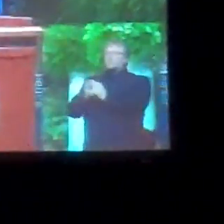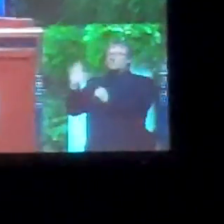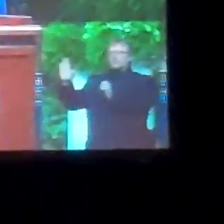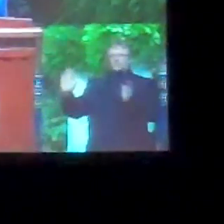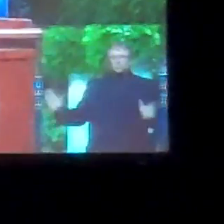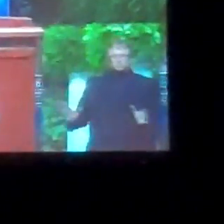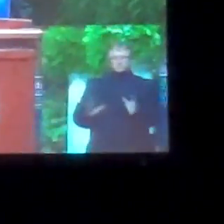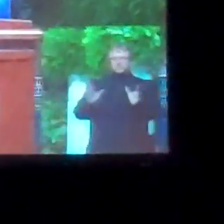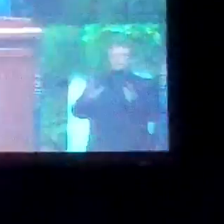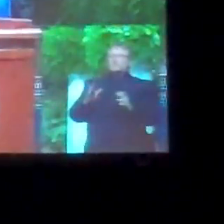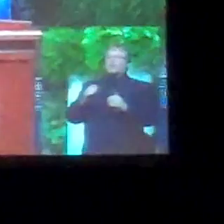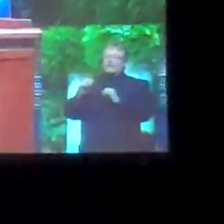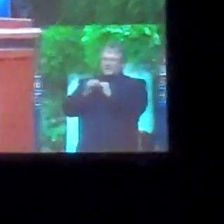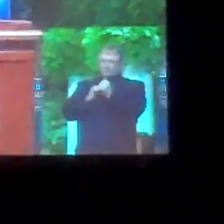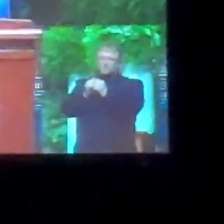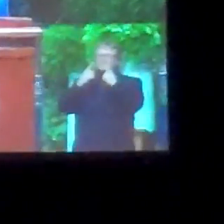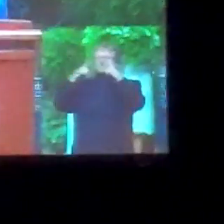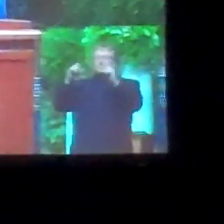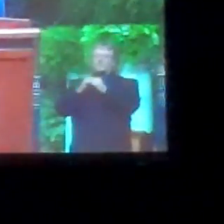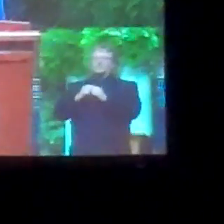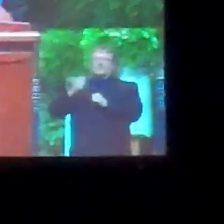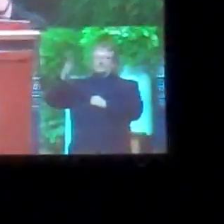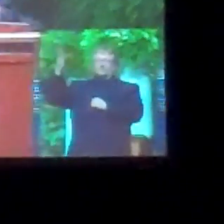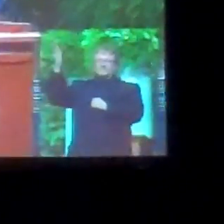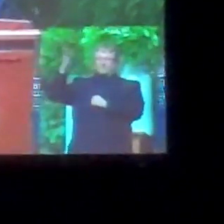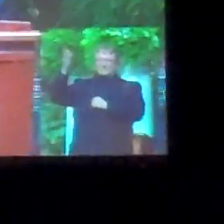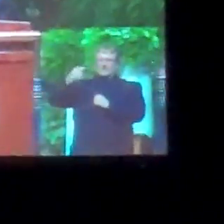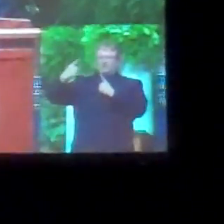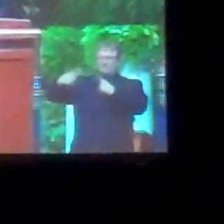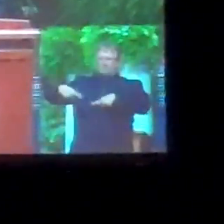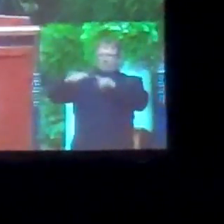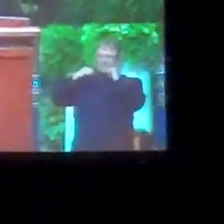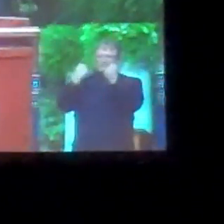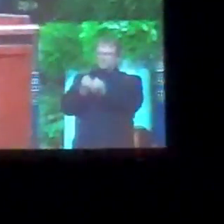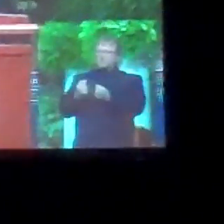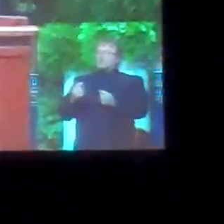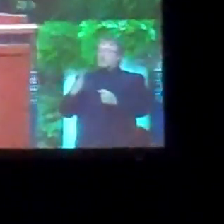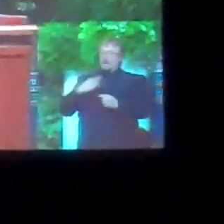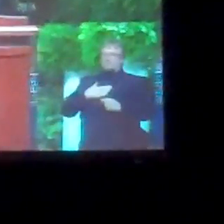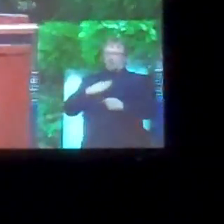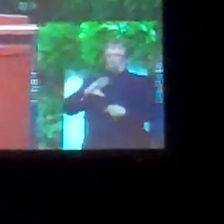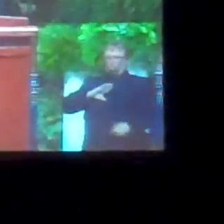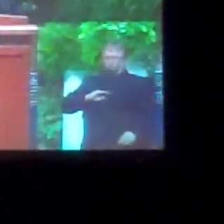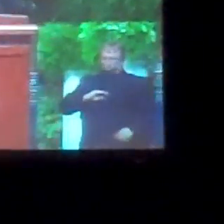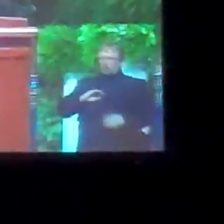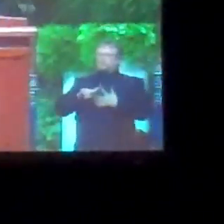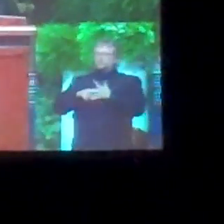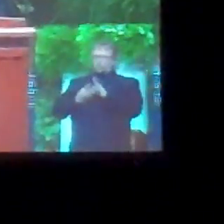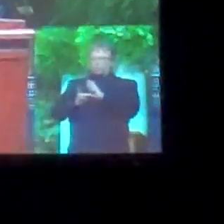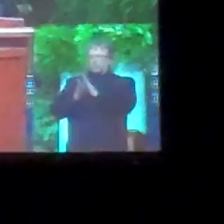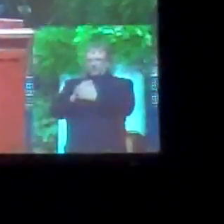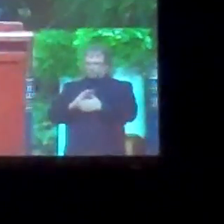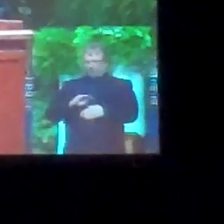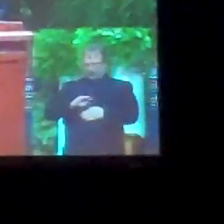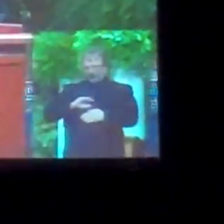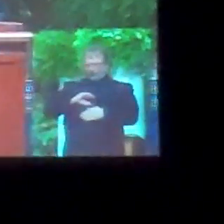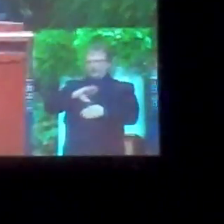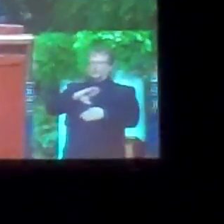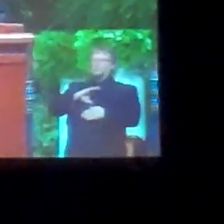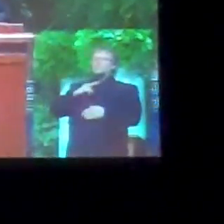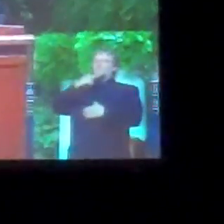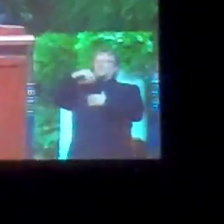I competed successfully with the speech and debate team, and I started to rebuild my self-confidence. That voice in my head that said,